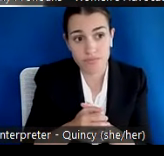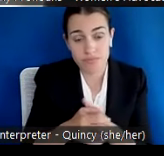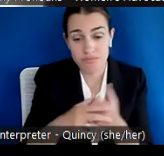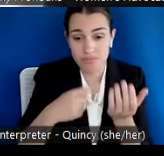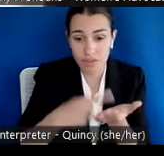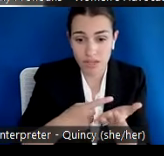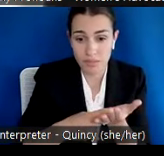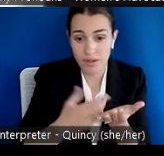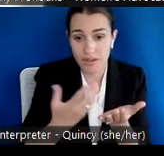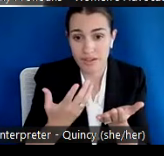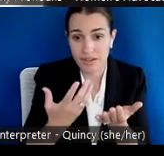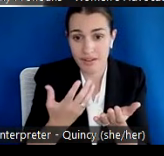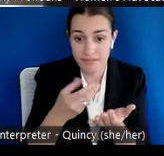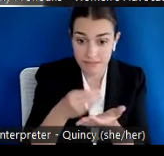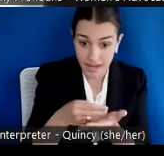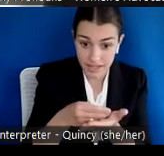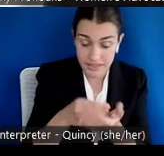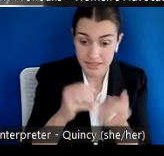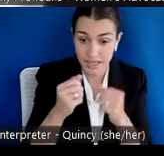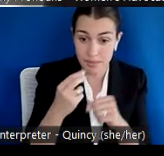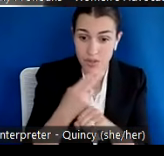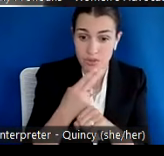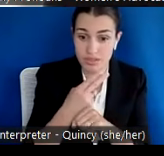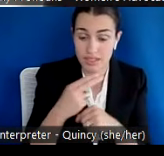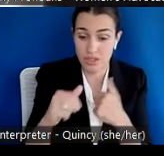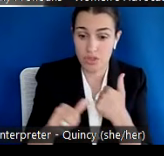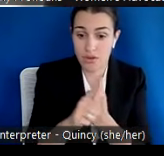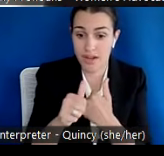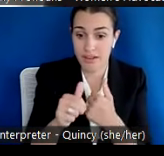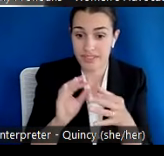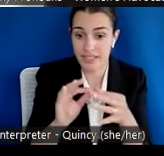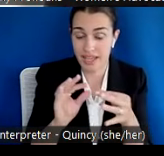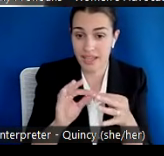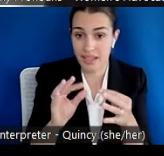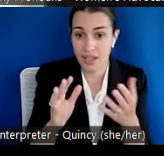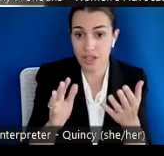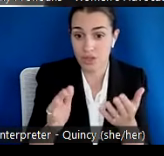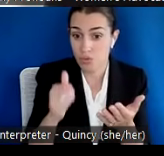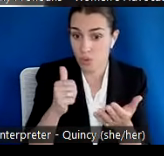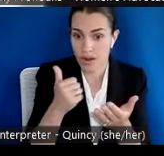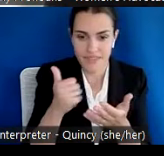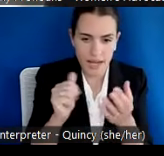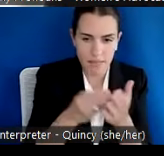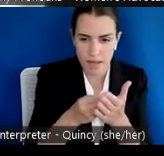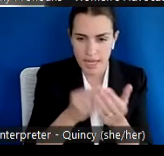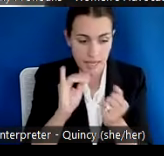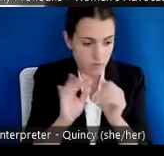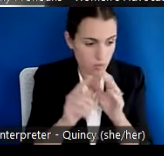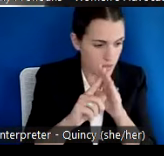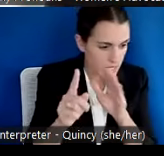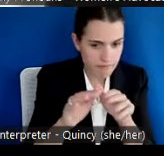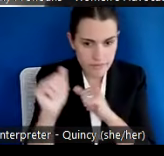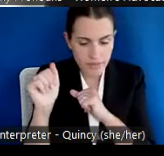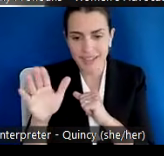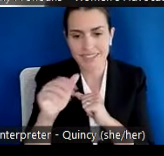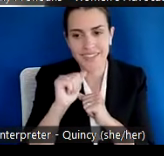finances, finances can be used as a threat, of saying, you won't have any money to support yourself if you leave. That's not being